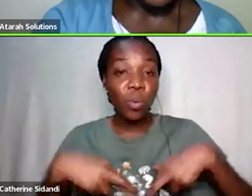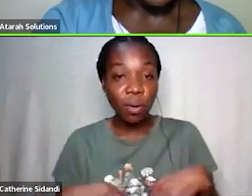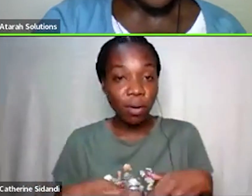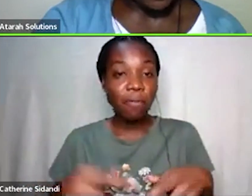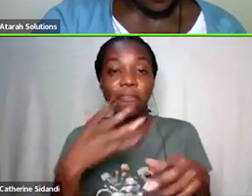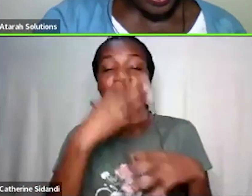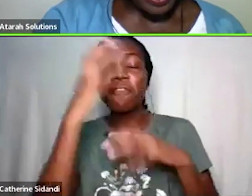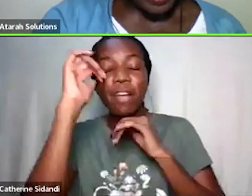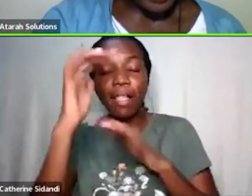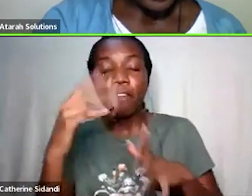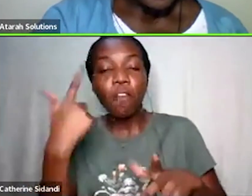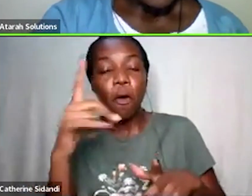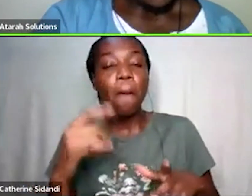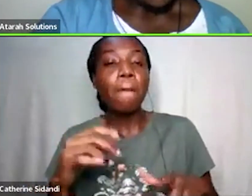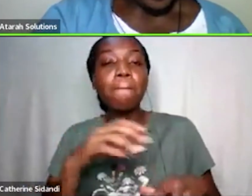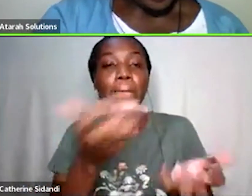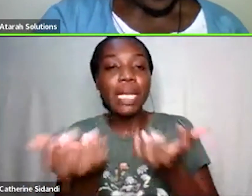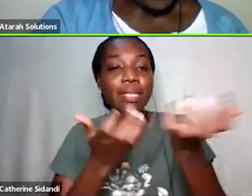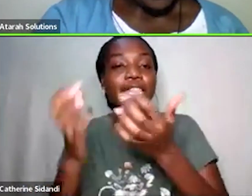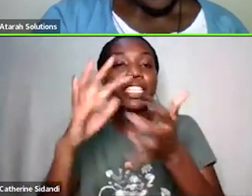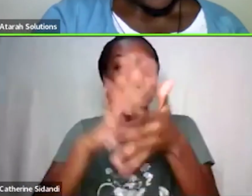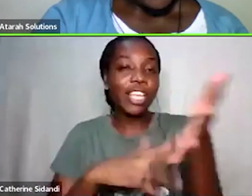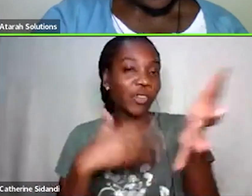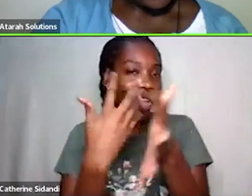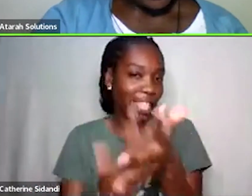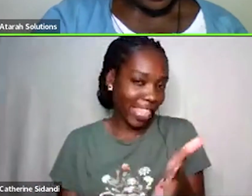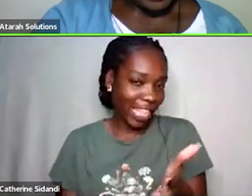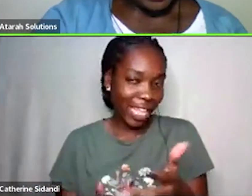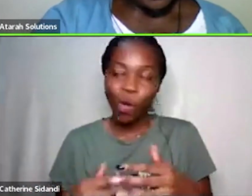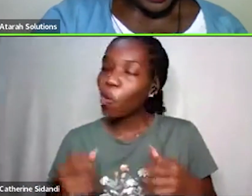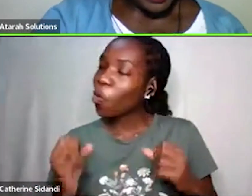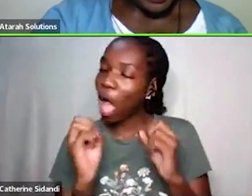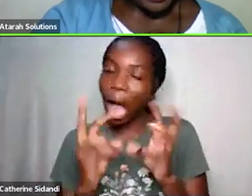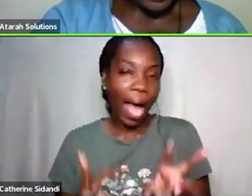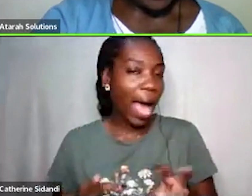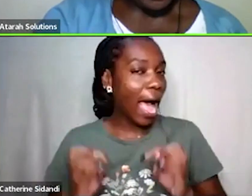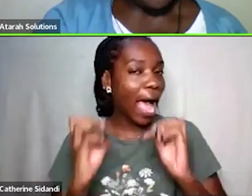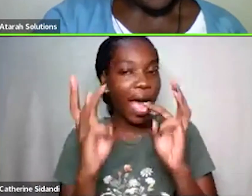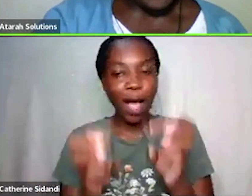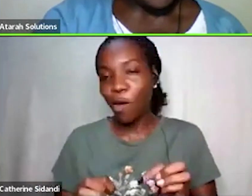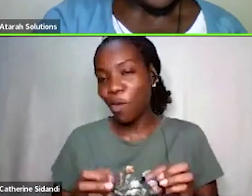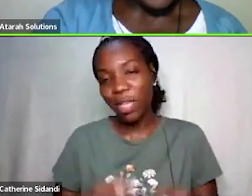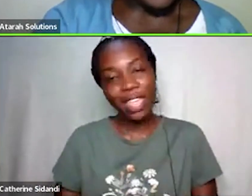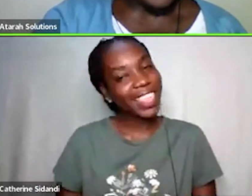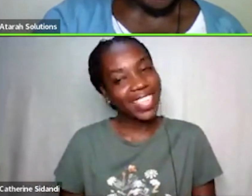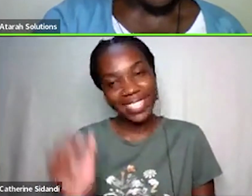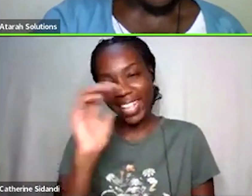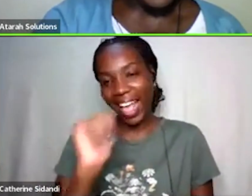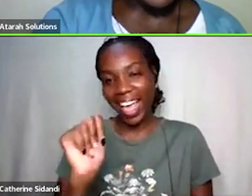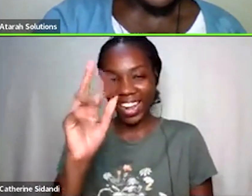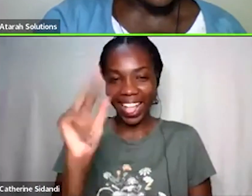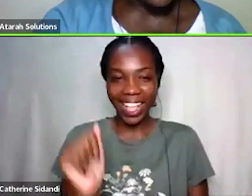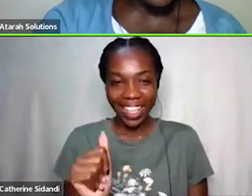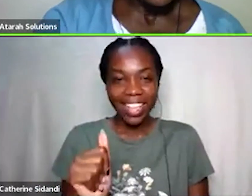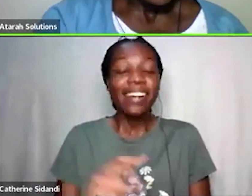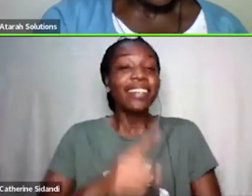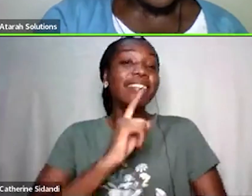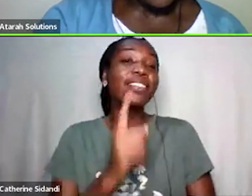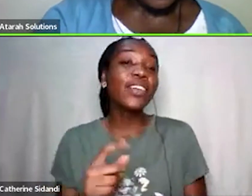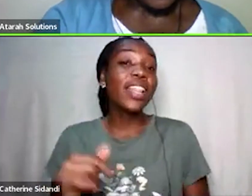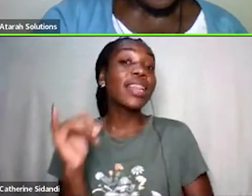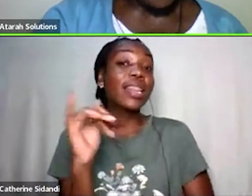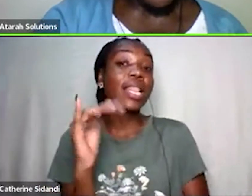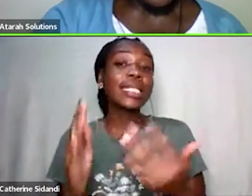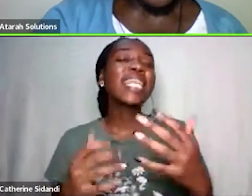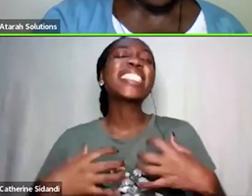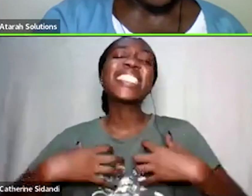business networking. Wow. So, hey, Sarah, you have, her profile is just rich. You can